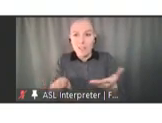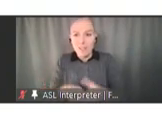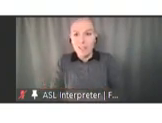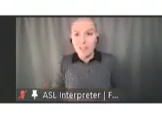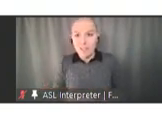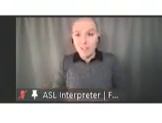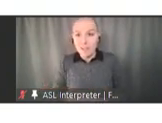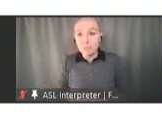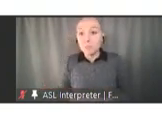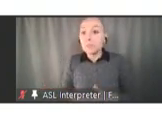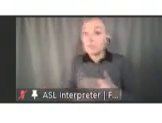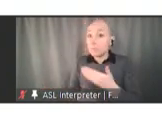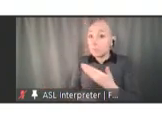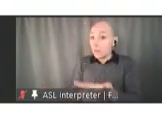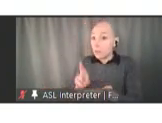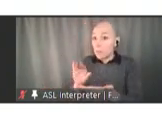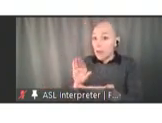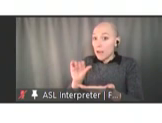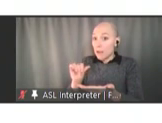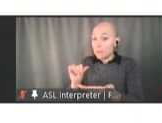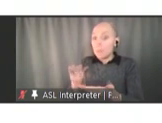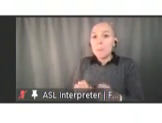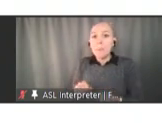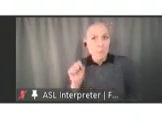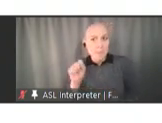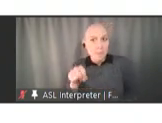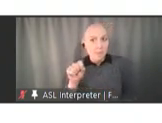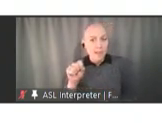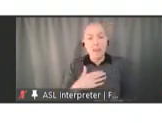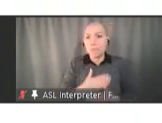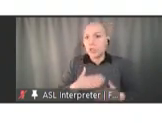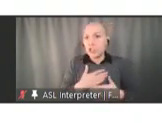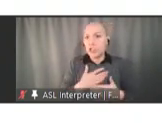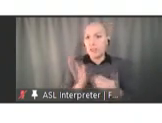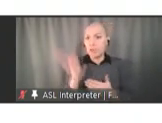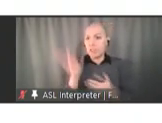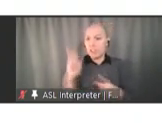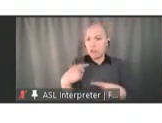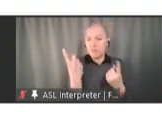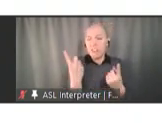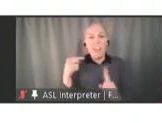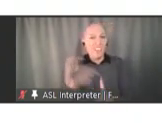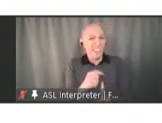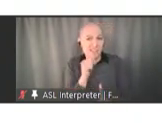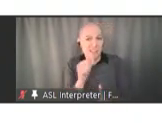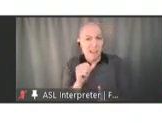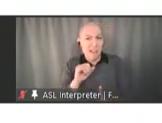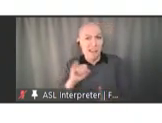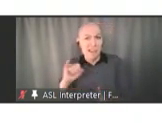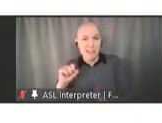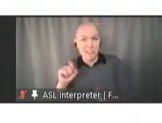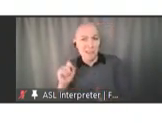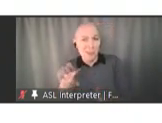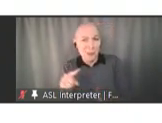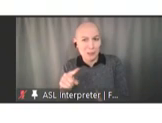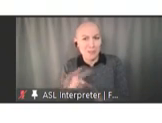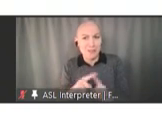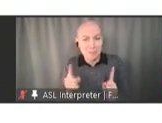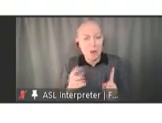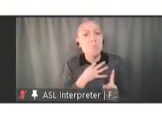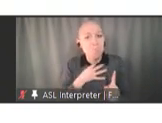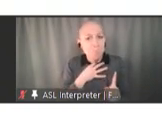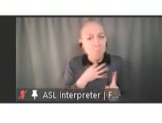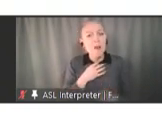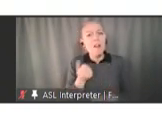presentations this afternoon. And this is a very non-IIS question to ask, but I'm just curious if anybody can mention the